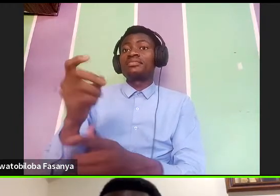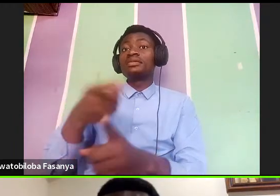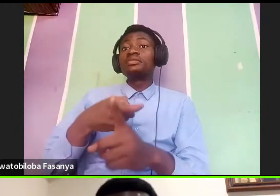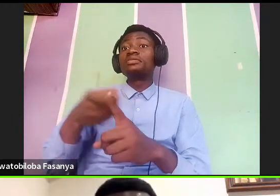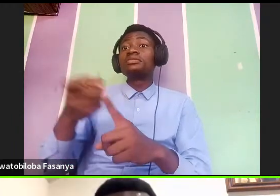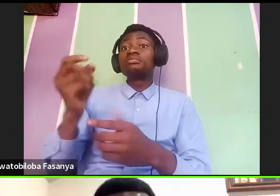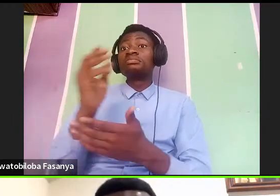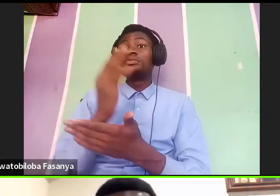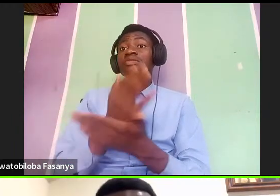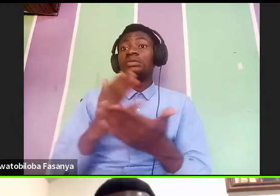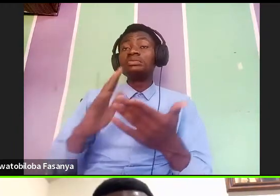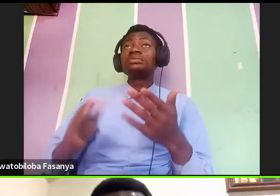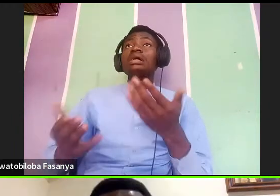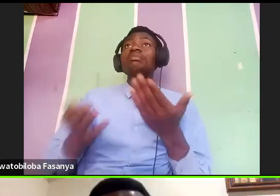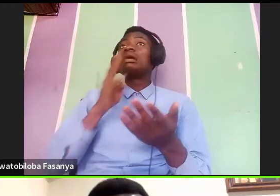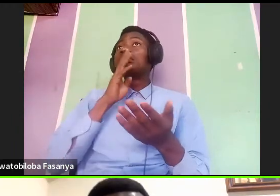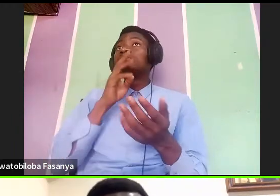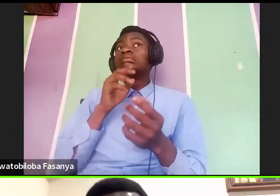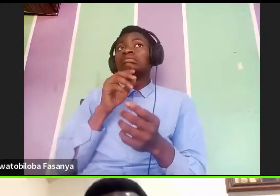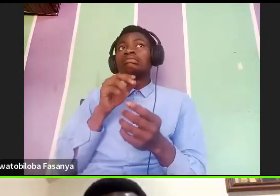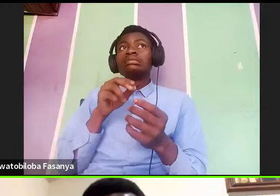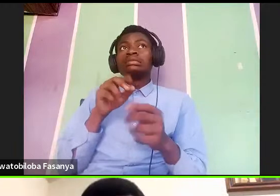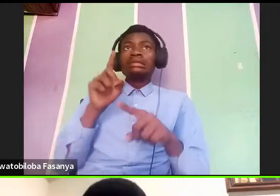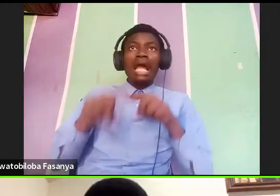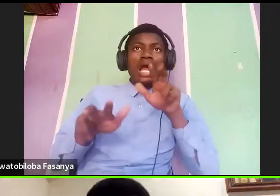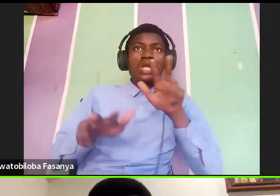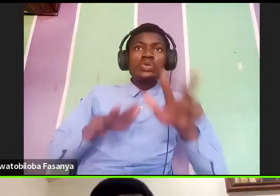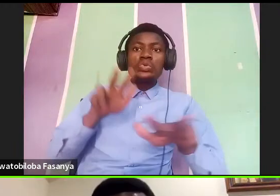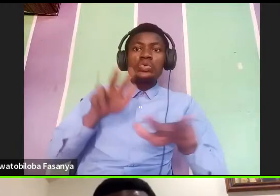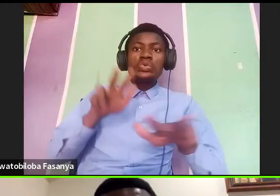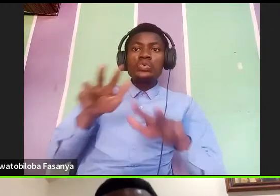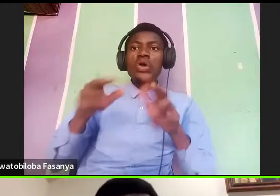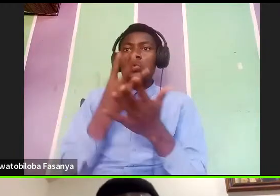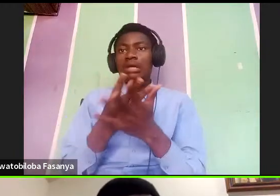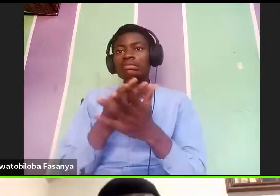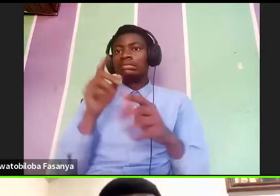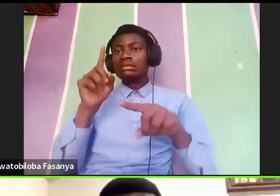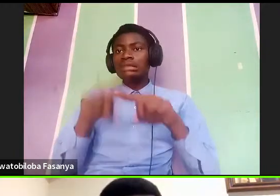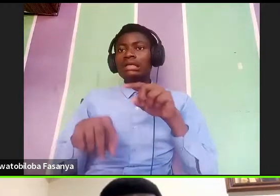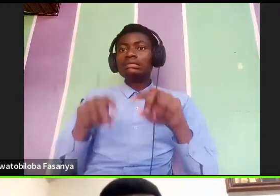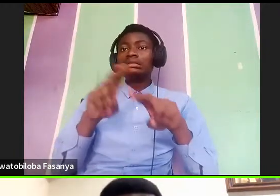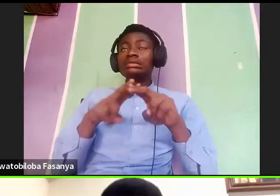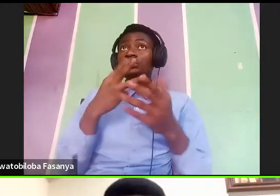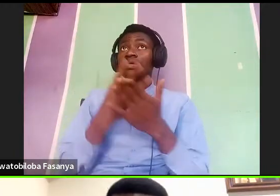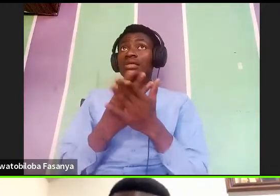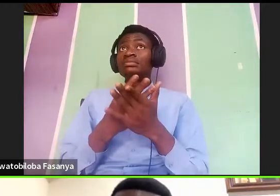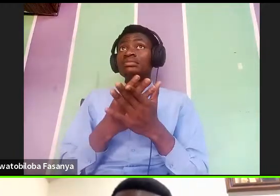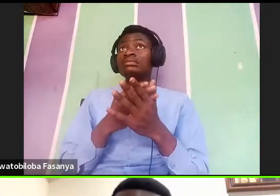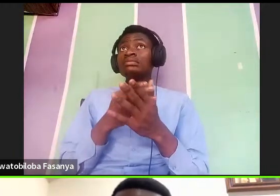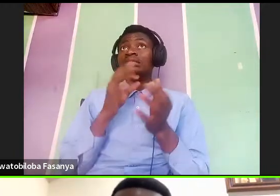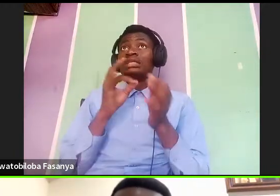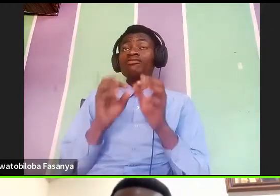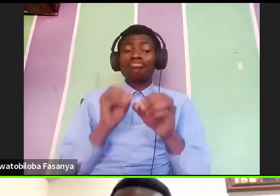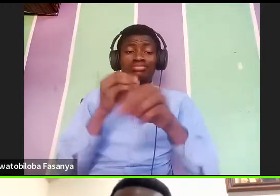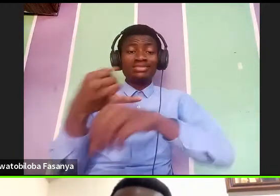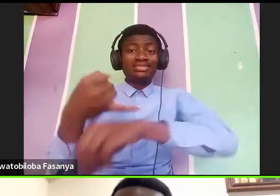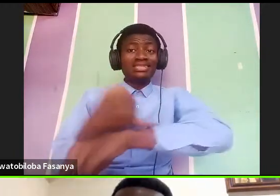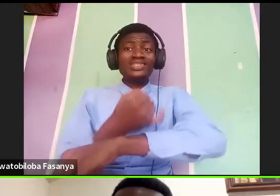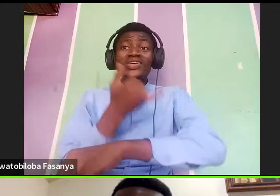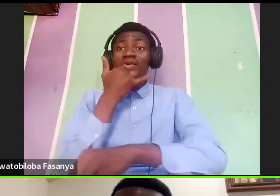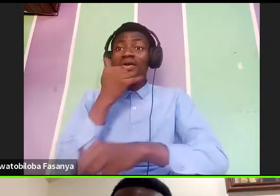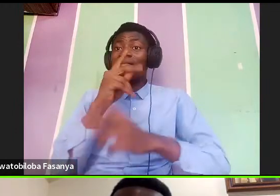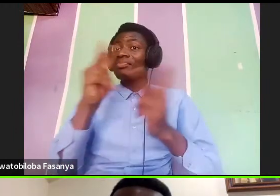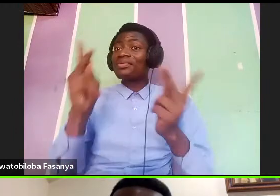how bad the damage the nerve is. And that can cause some paralysis as well on that side. And